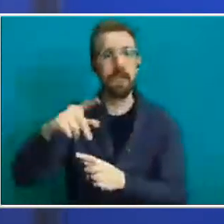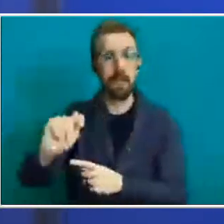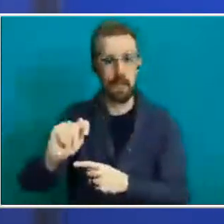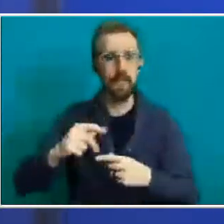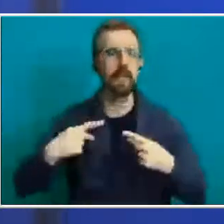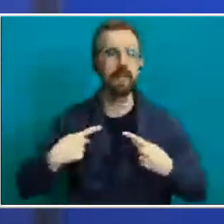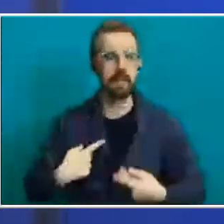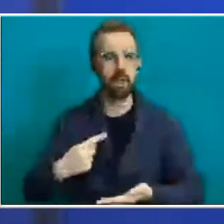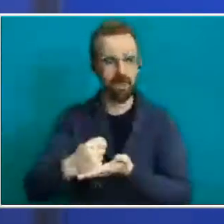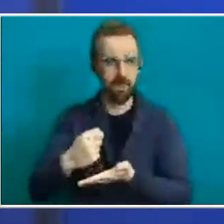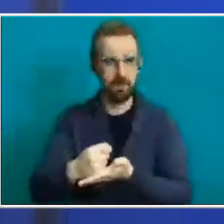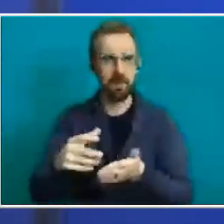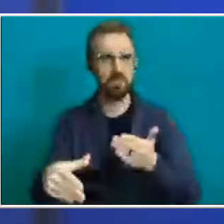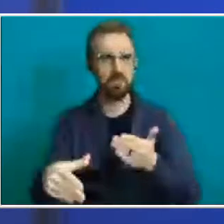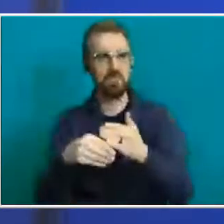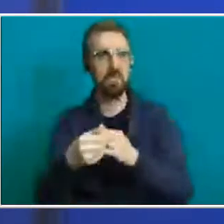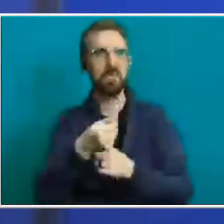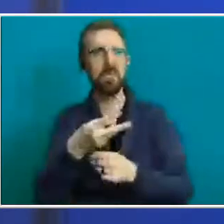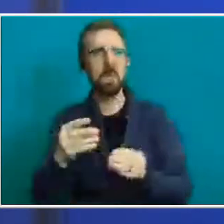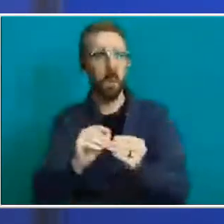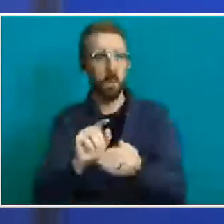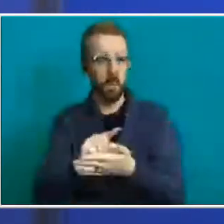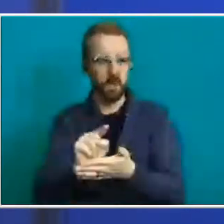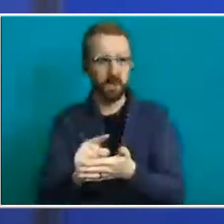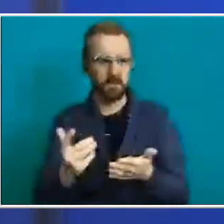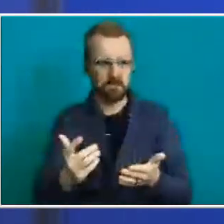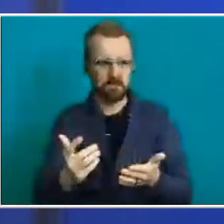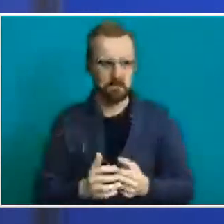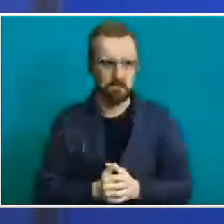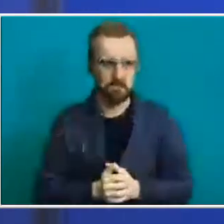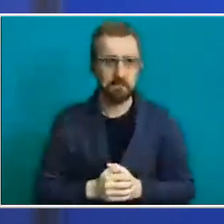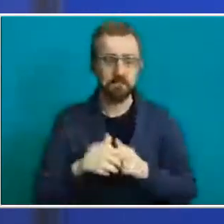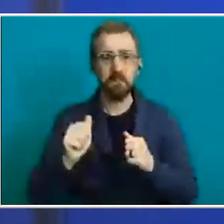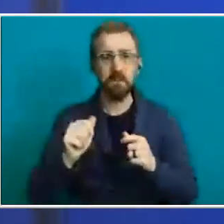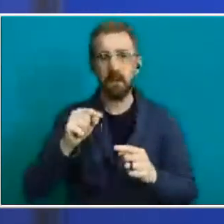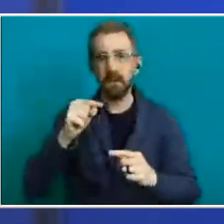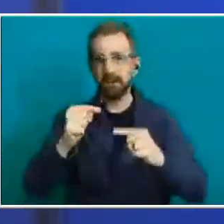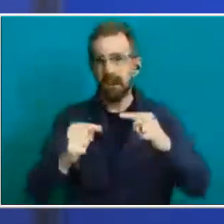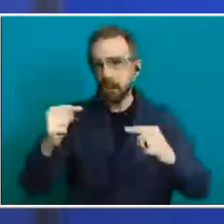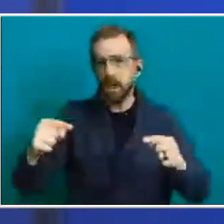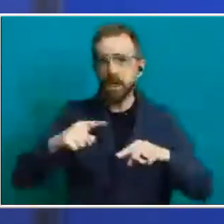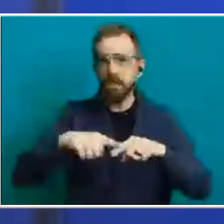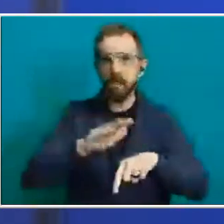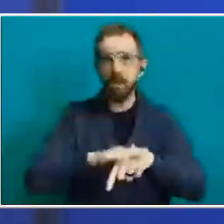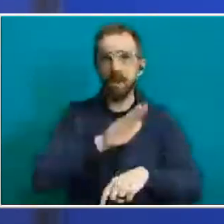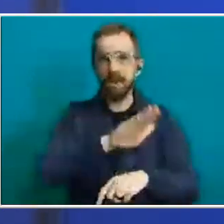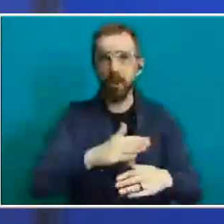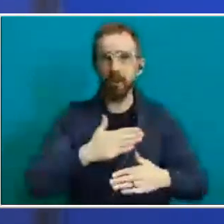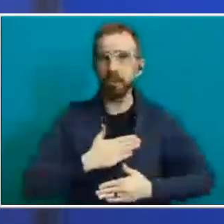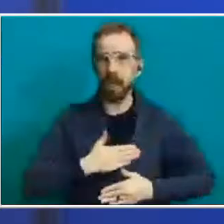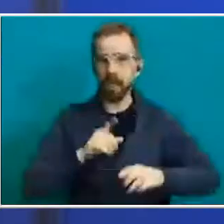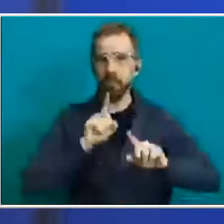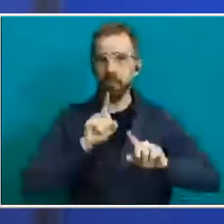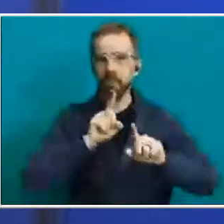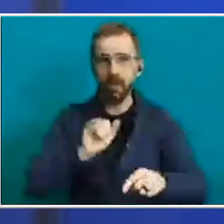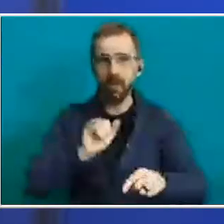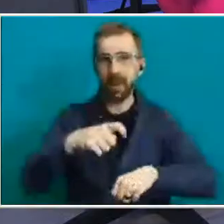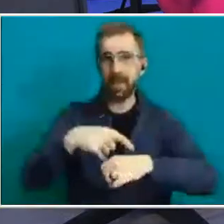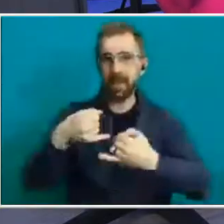more weeks too as well. And so that can fluctuate depending on how the athletes will respond. So that timeline is roughly appropriate what we would